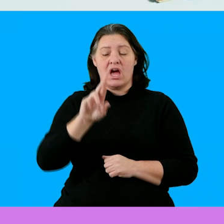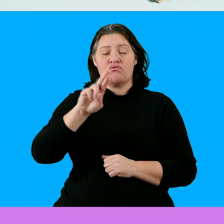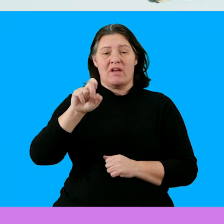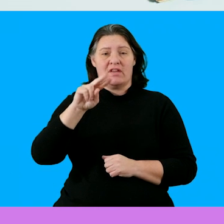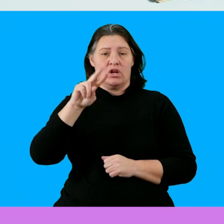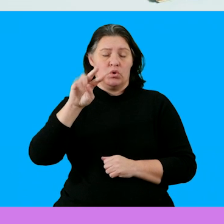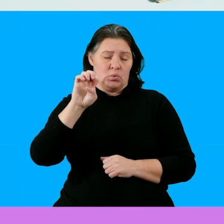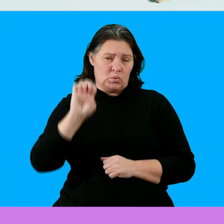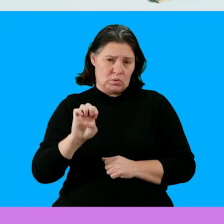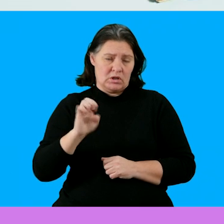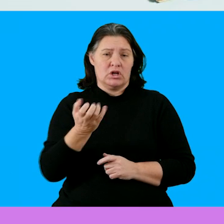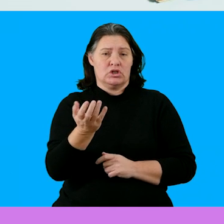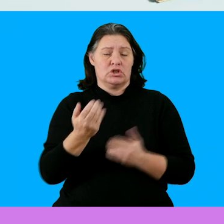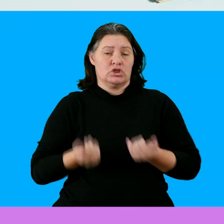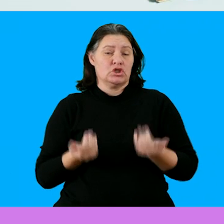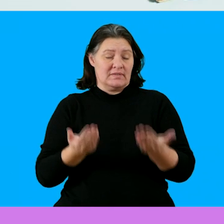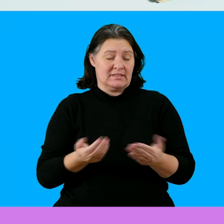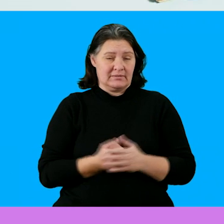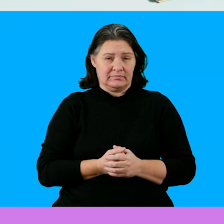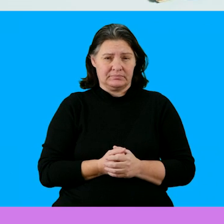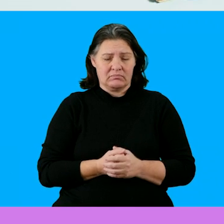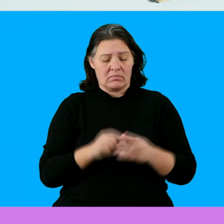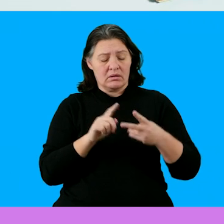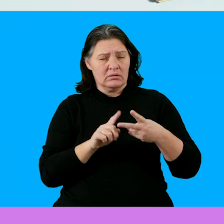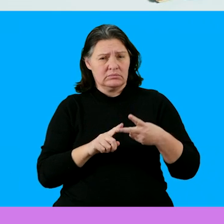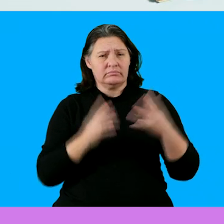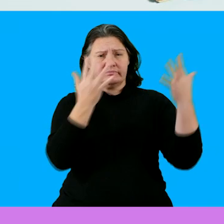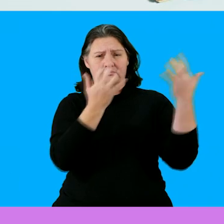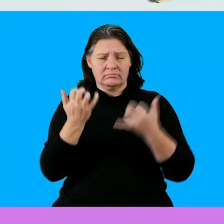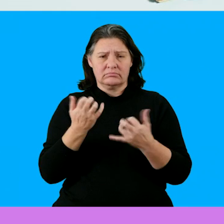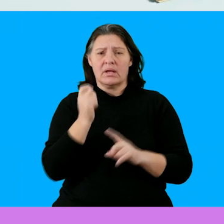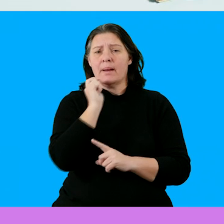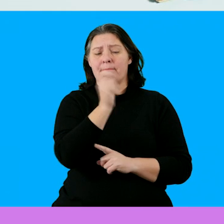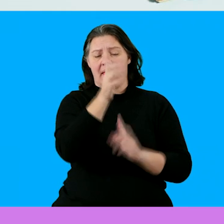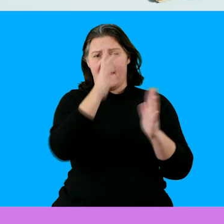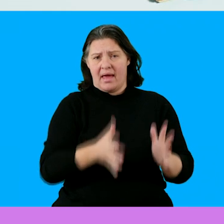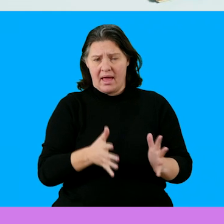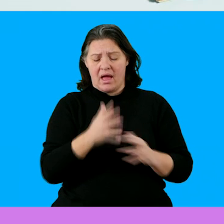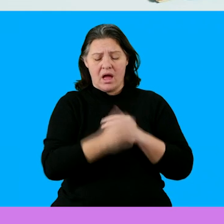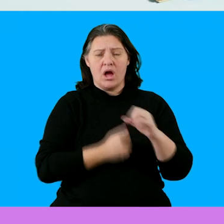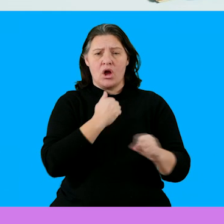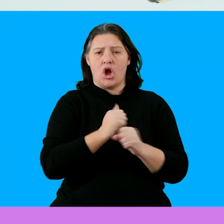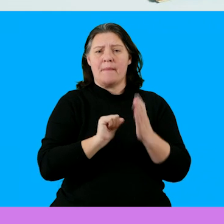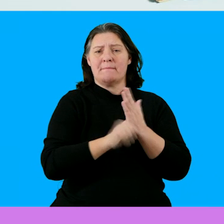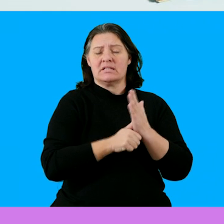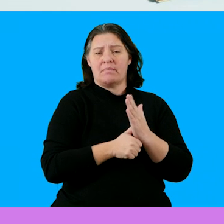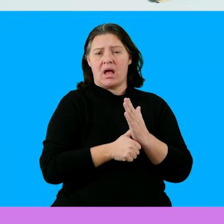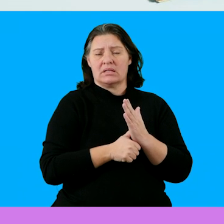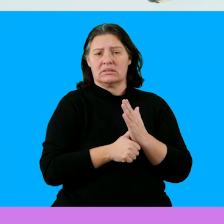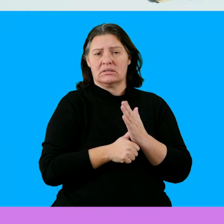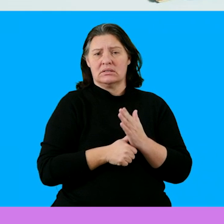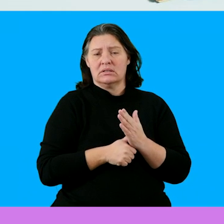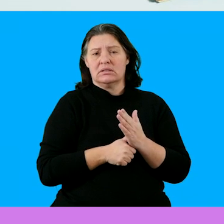Revenue Services. Question number 2. Calculate a taxpayer's annual pension fund